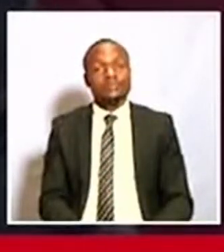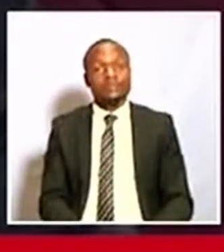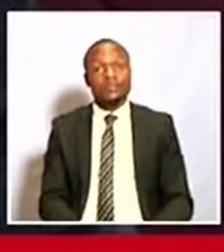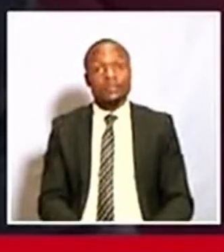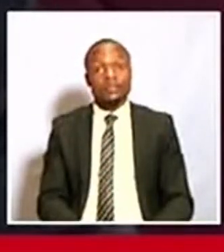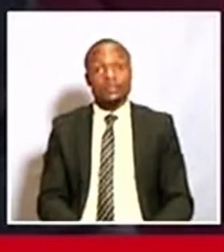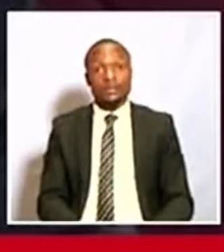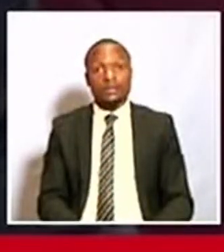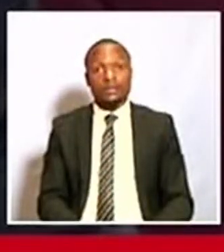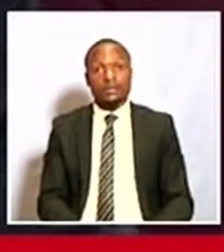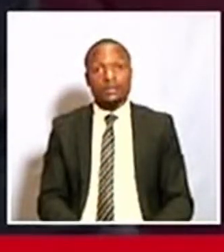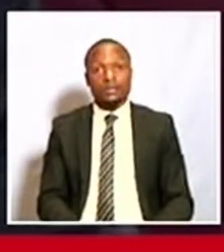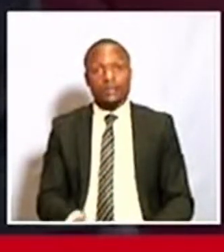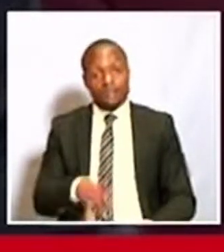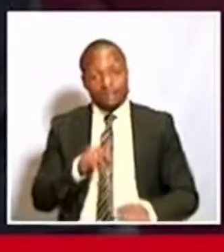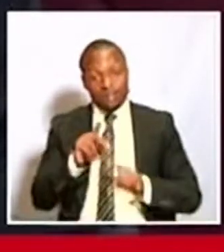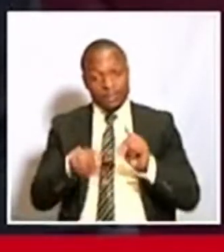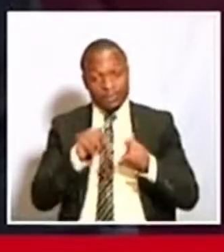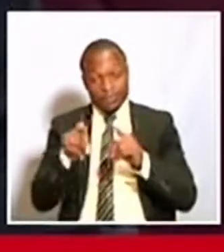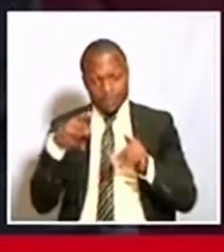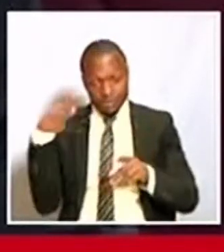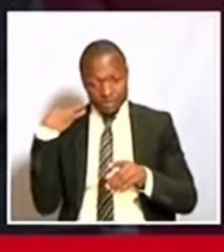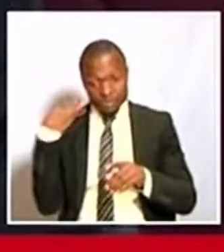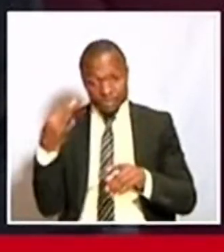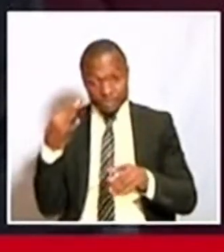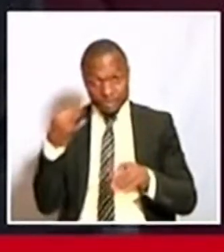applicants made the application on the 25th.